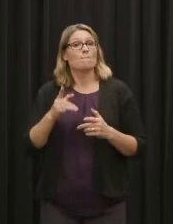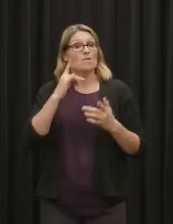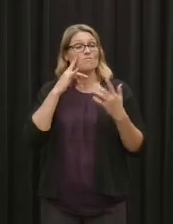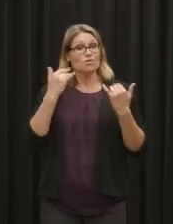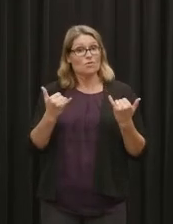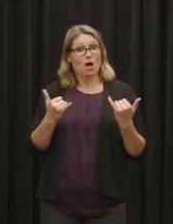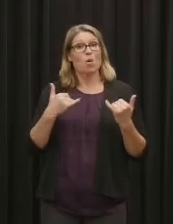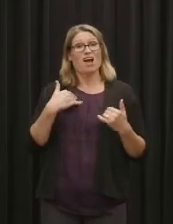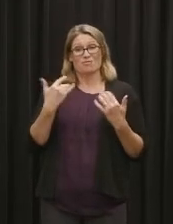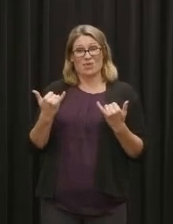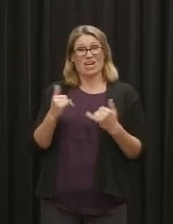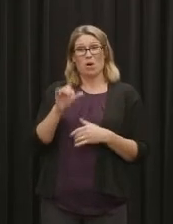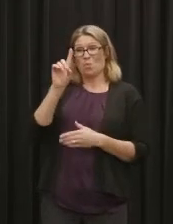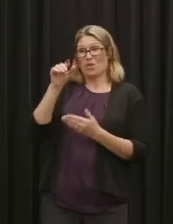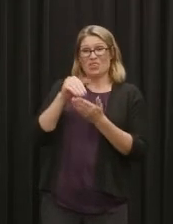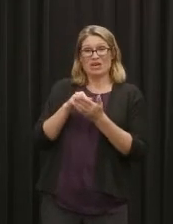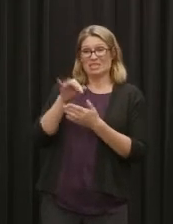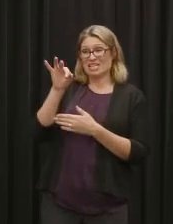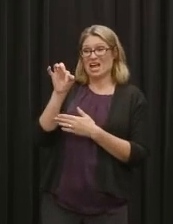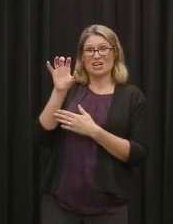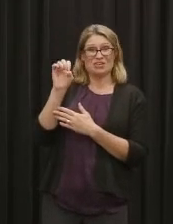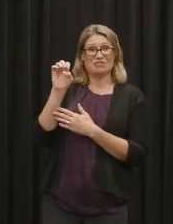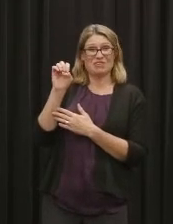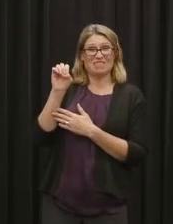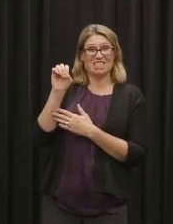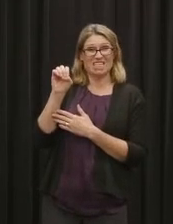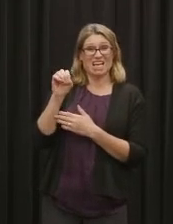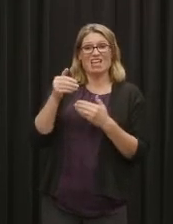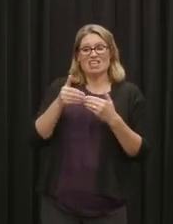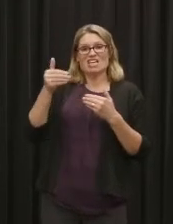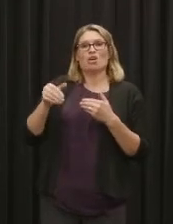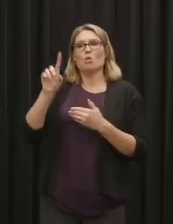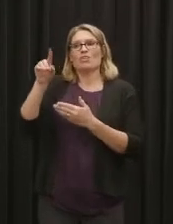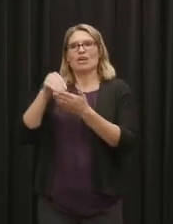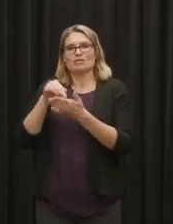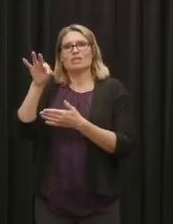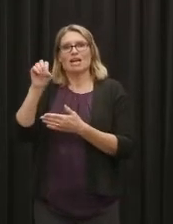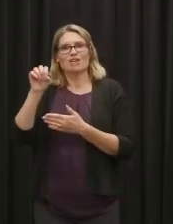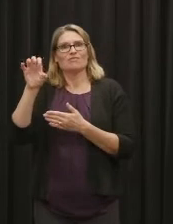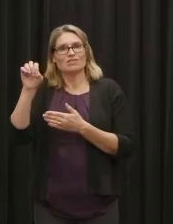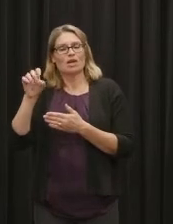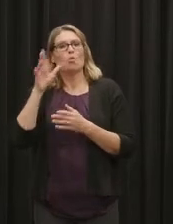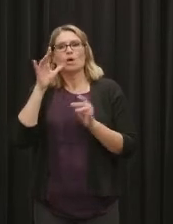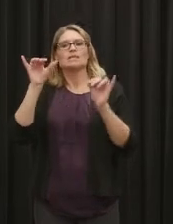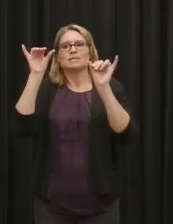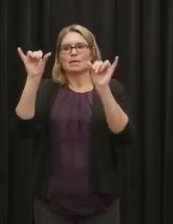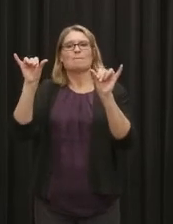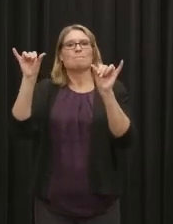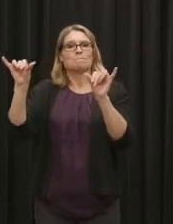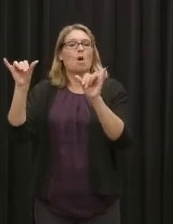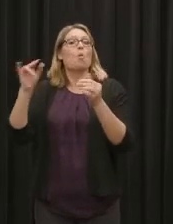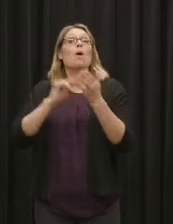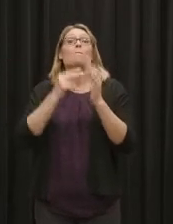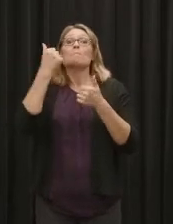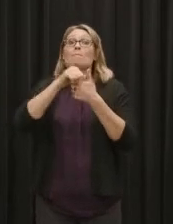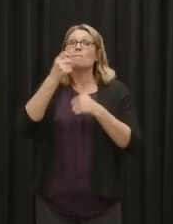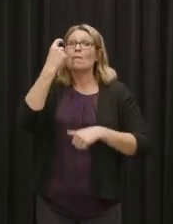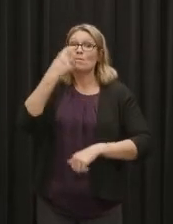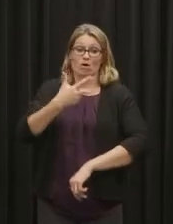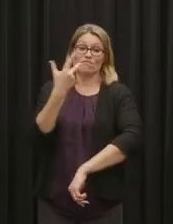a minimum of 1,950 doses, and the next 1,950 doses will go to the same individuals because it requires